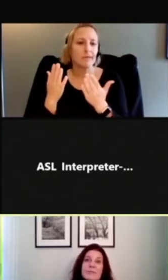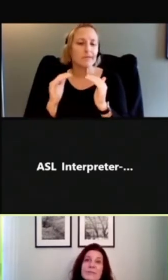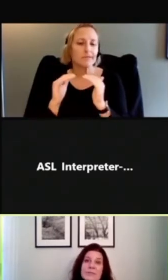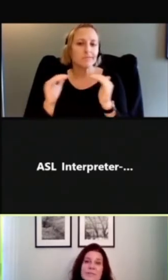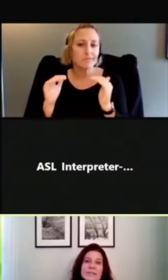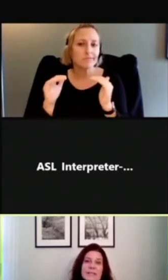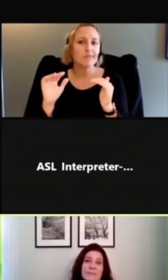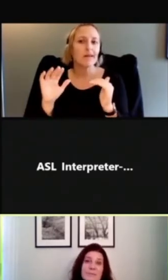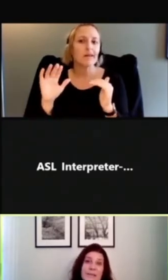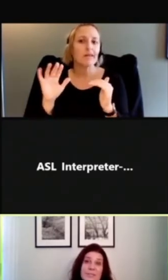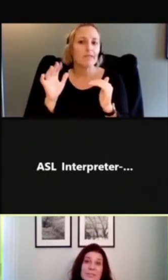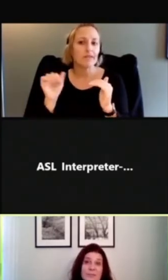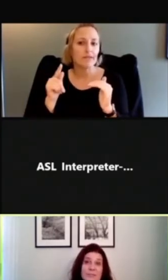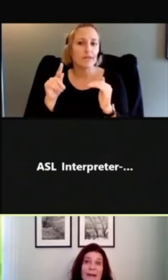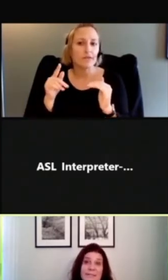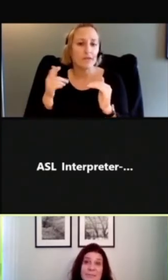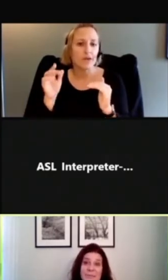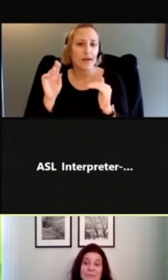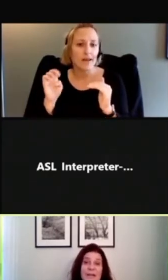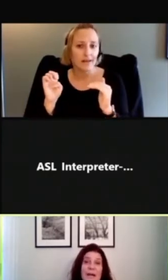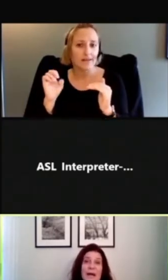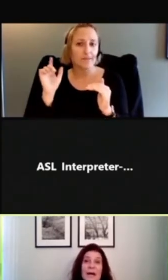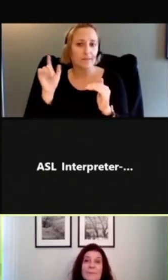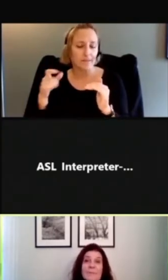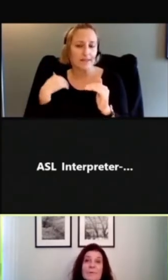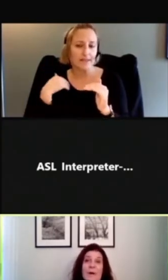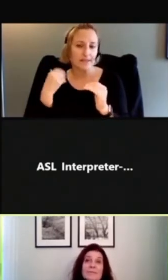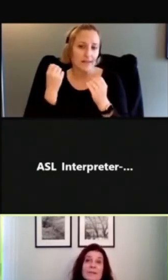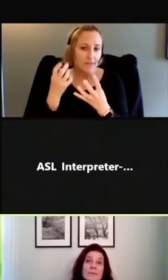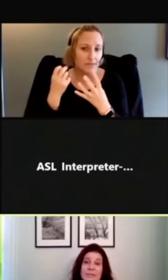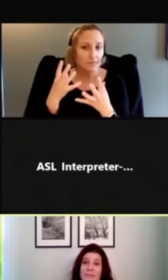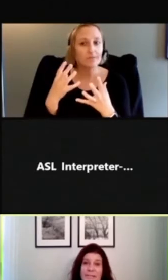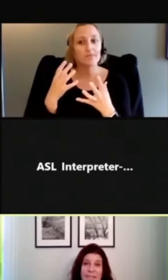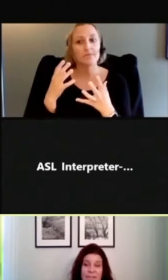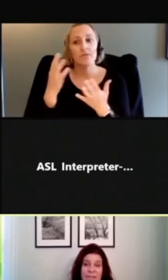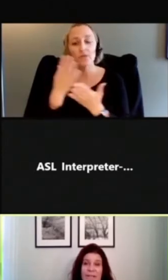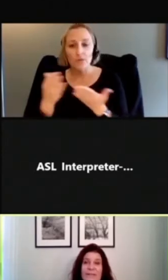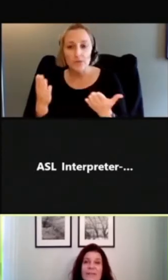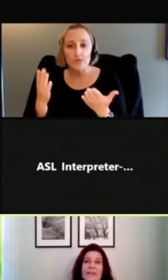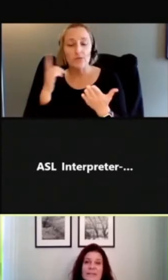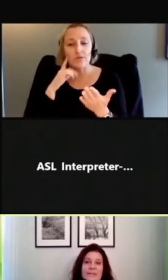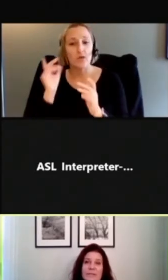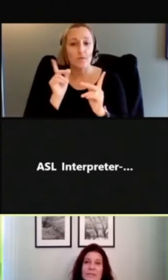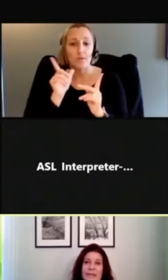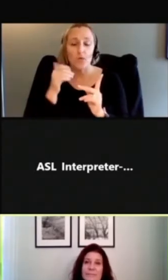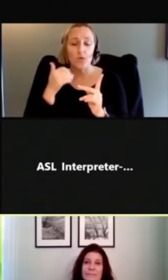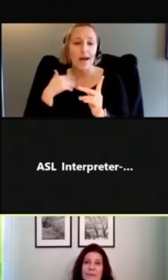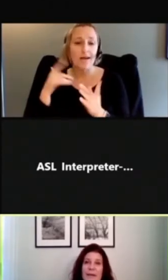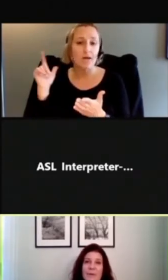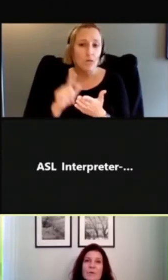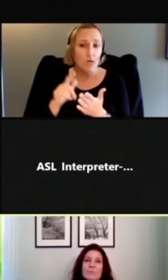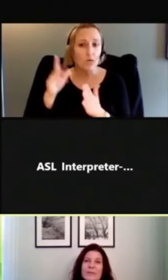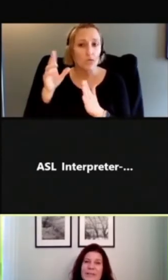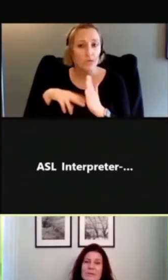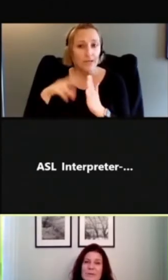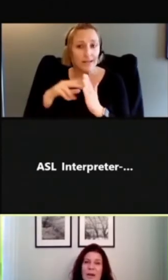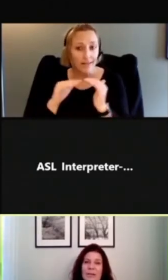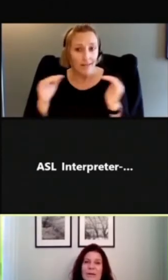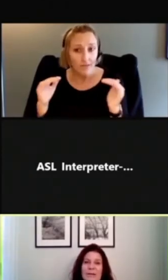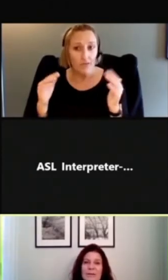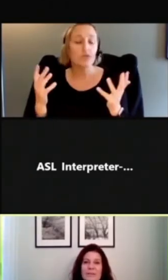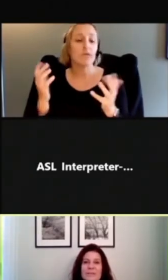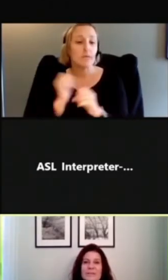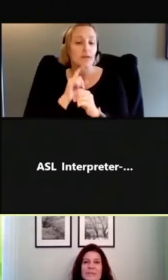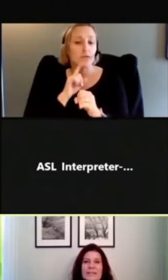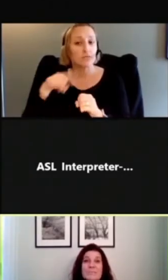have to have resources and information to provide to people who have lower literacy skills that they can understand. But really, when we're